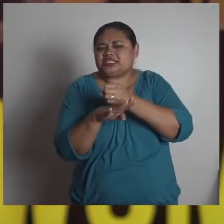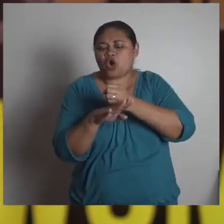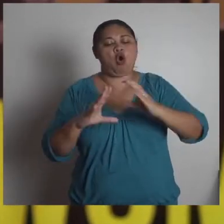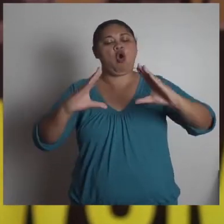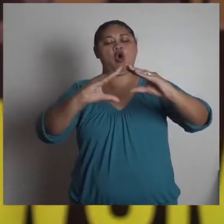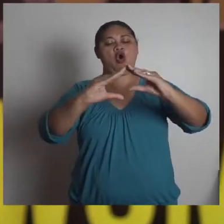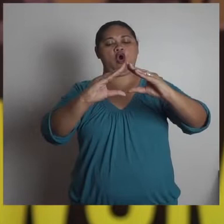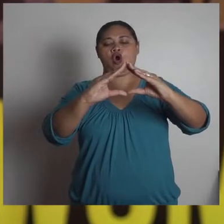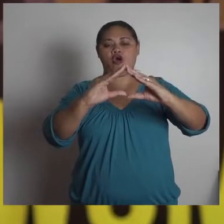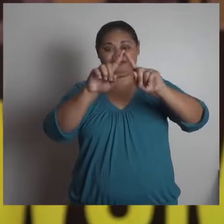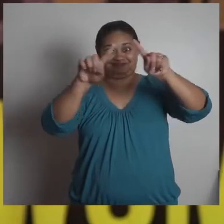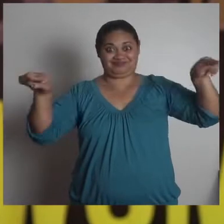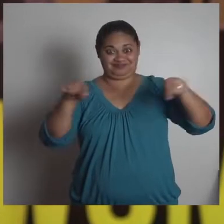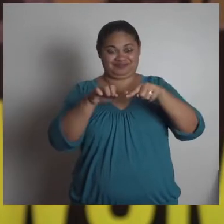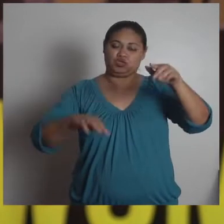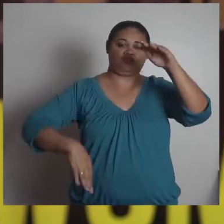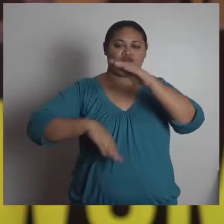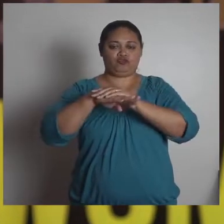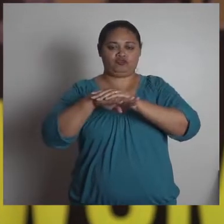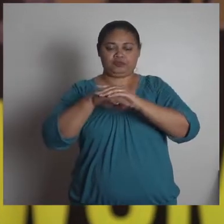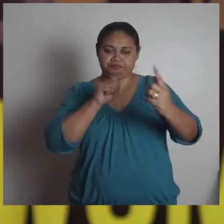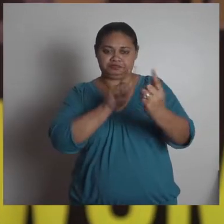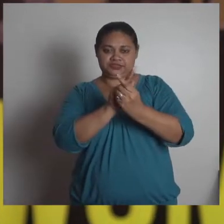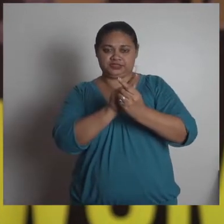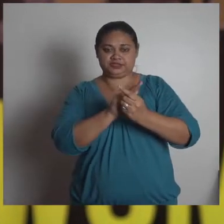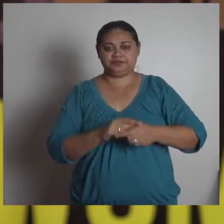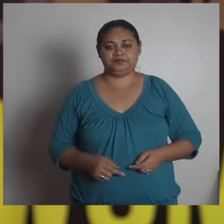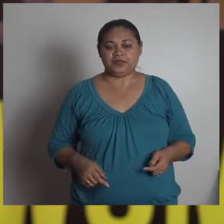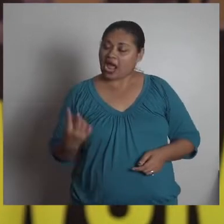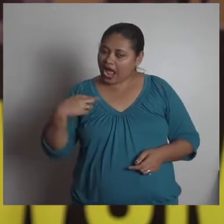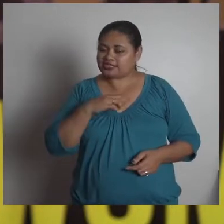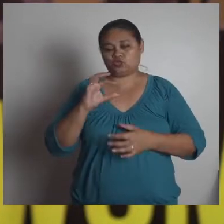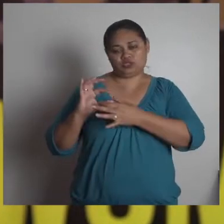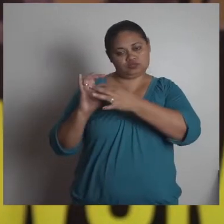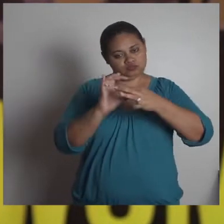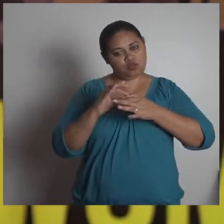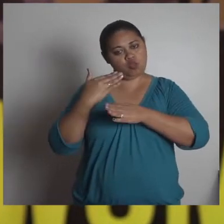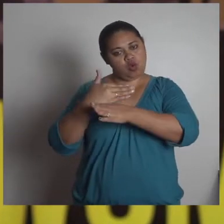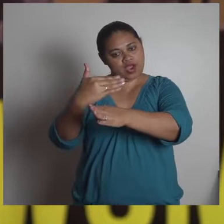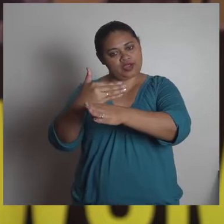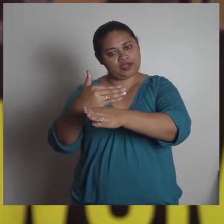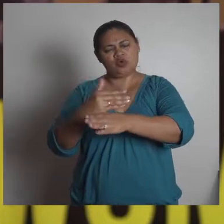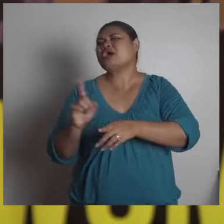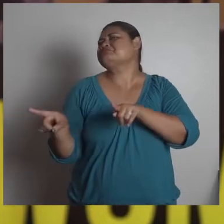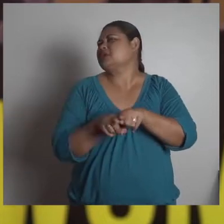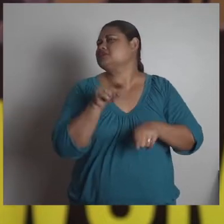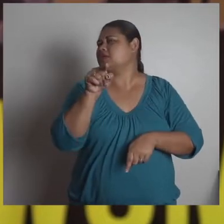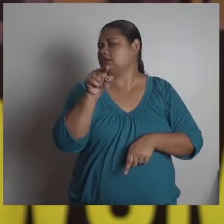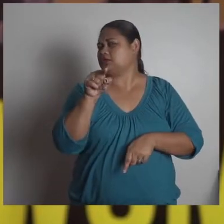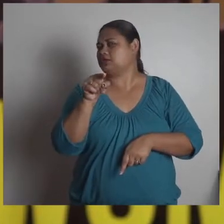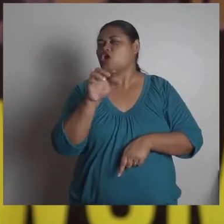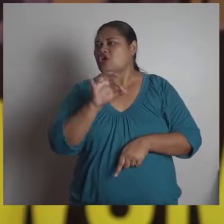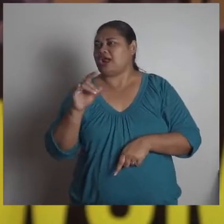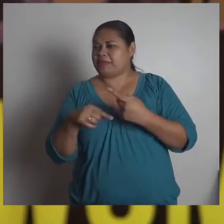the whole lot, not just the little basic ones, but the whole lot of human beings. but it means that we have to work in a totally different